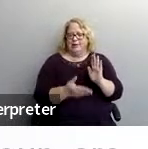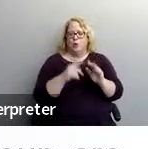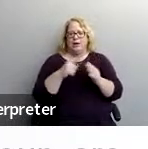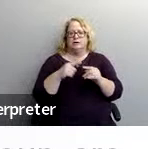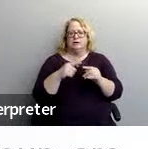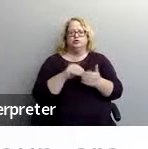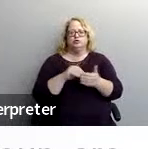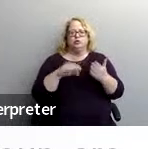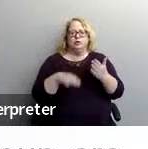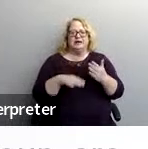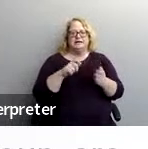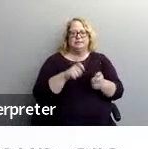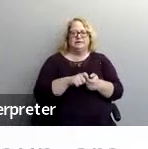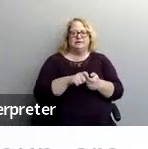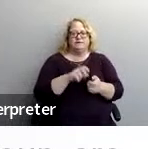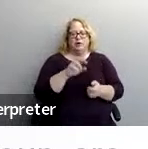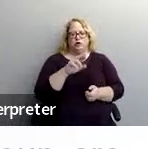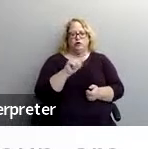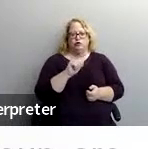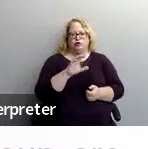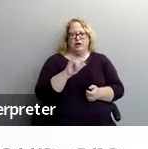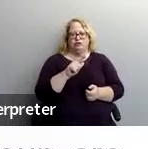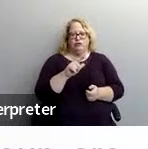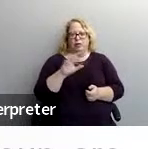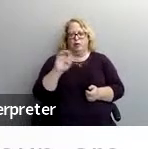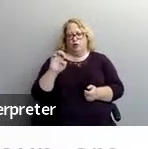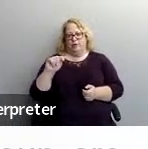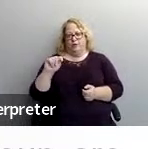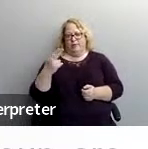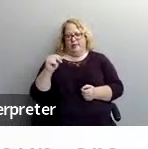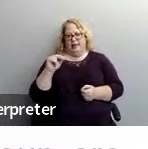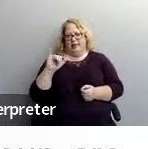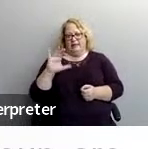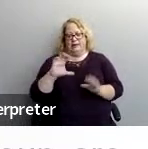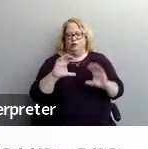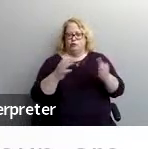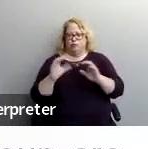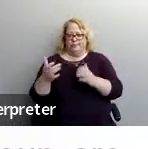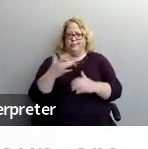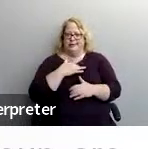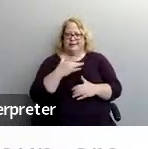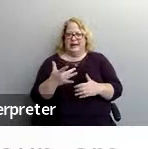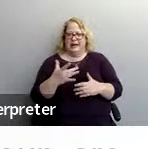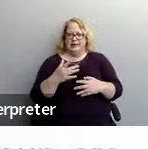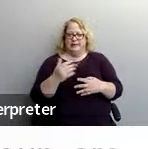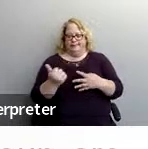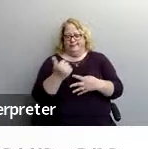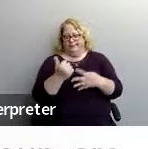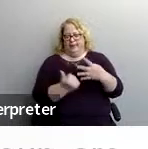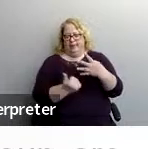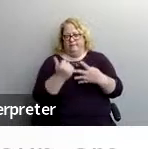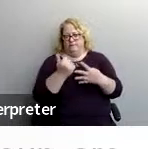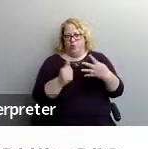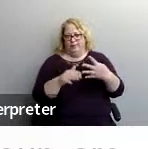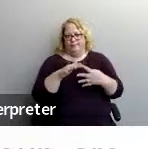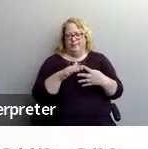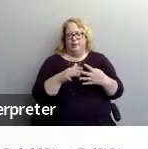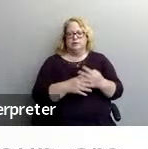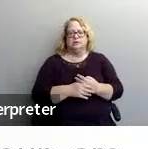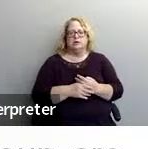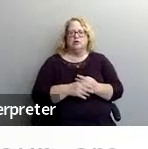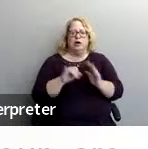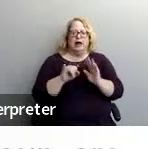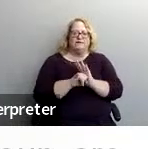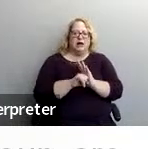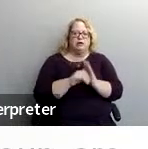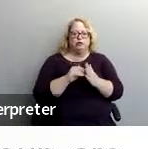in a particular racial and or ethnic group are more likely to be in one of those 4 areas. Looking at identified